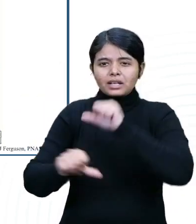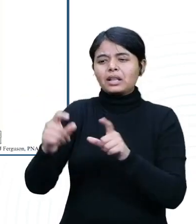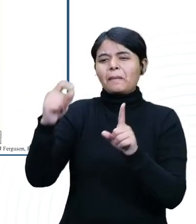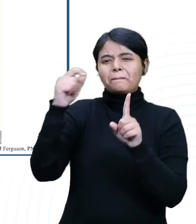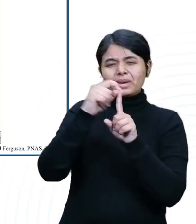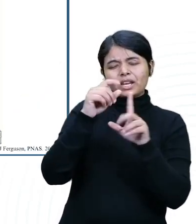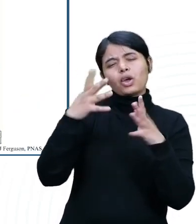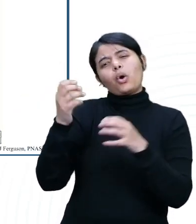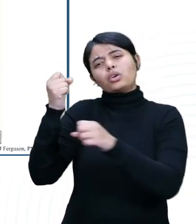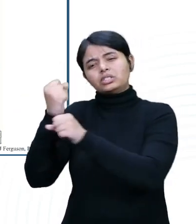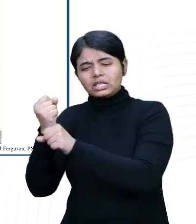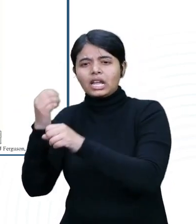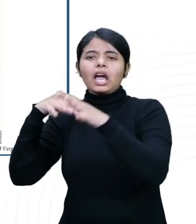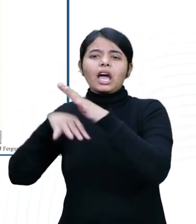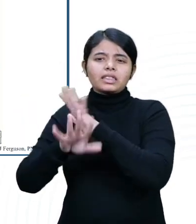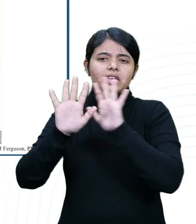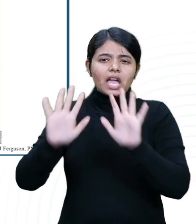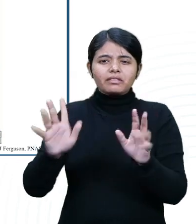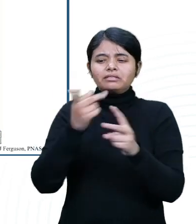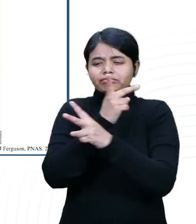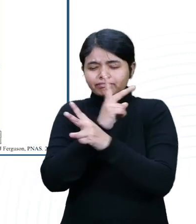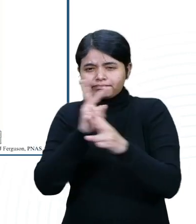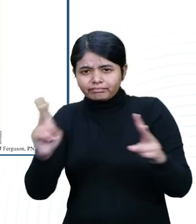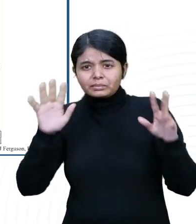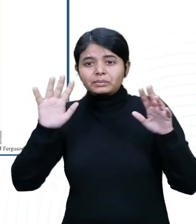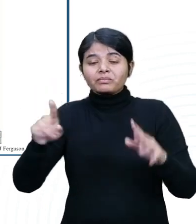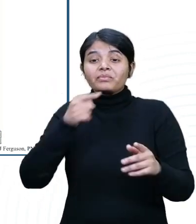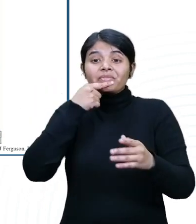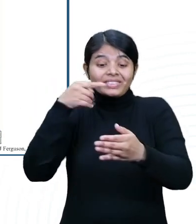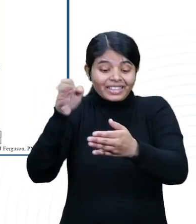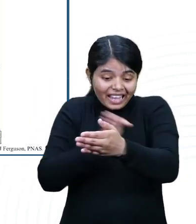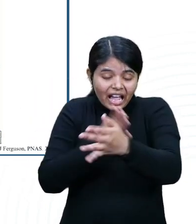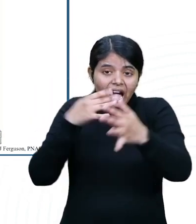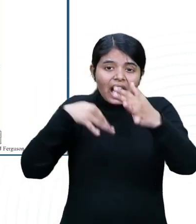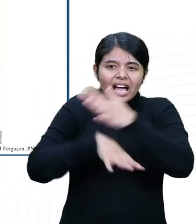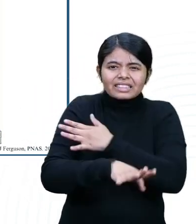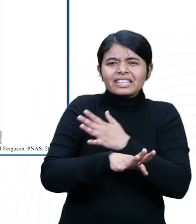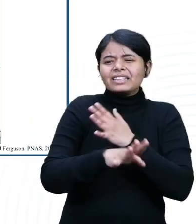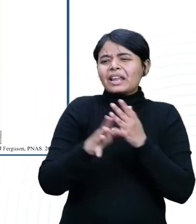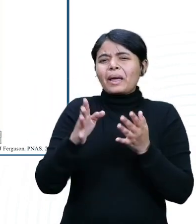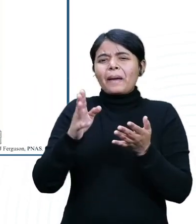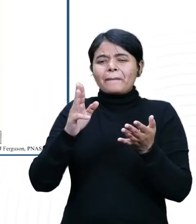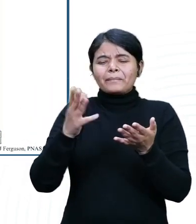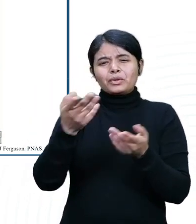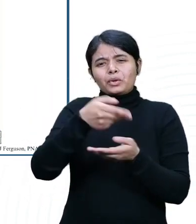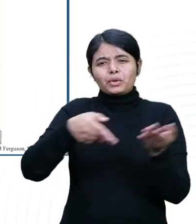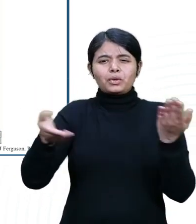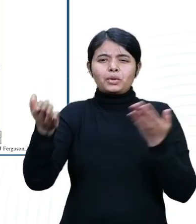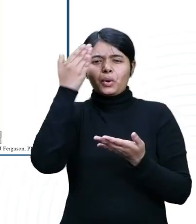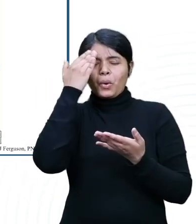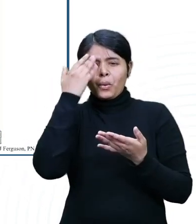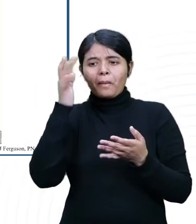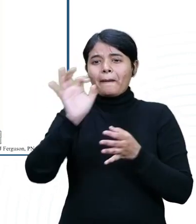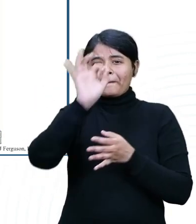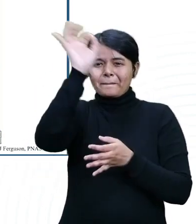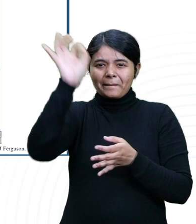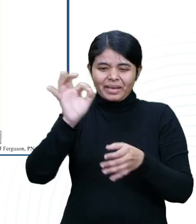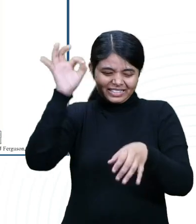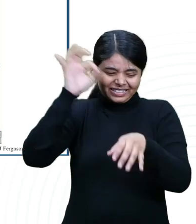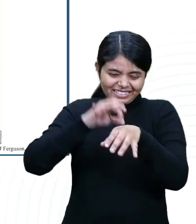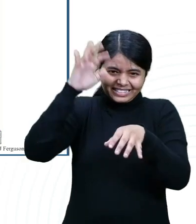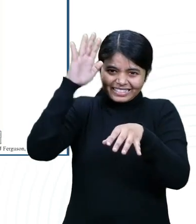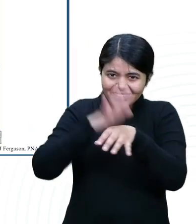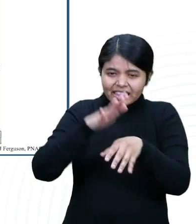Trypanosoma brucei, which is not a human pathogen. Now, the most common feature of the parasites is